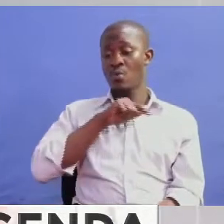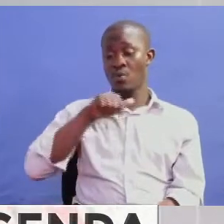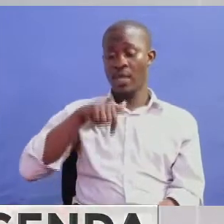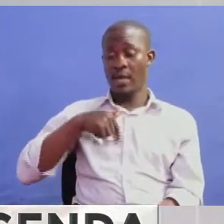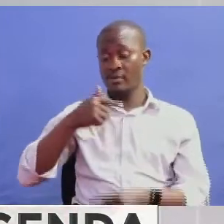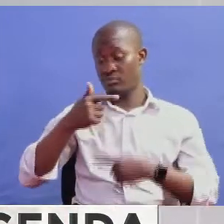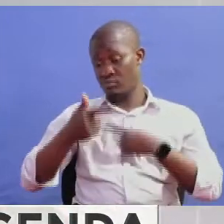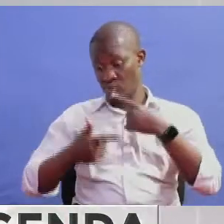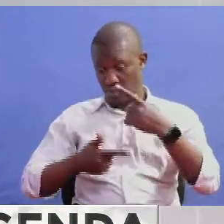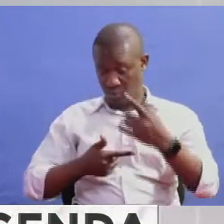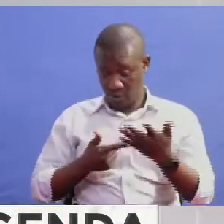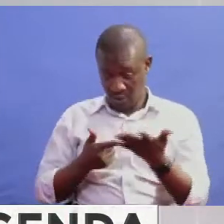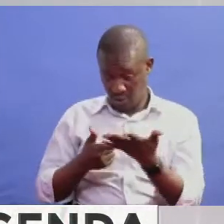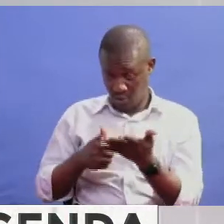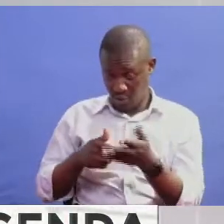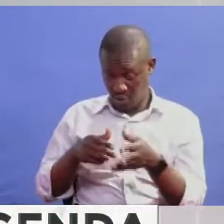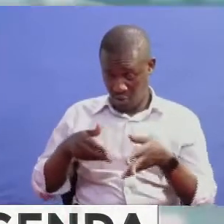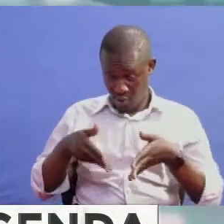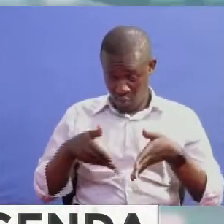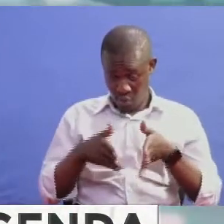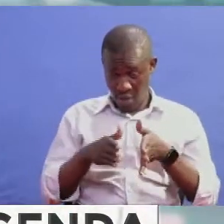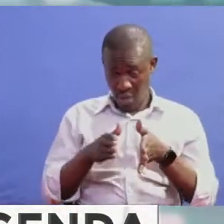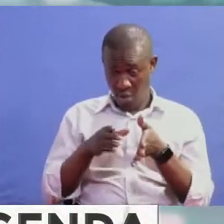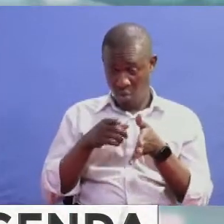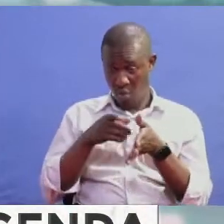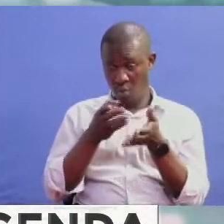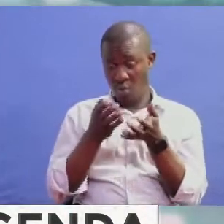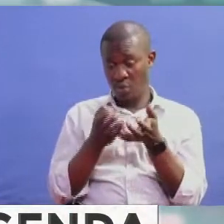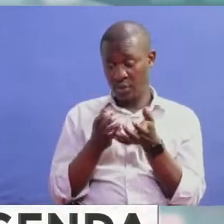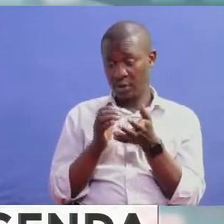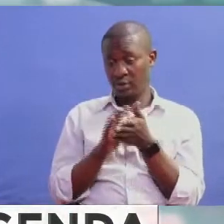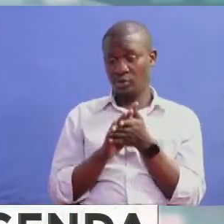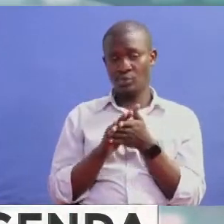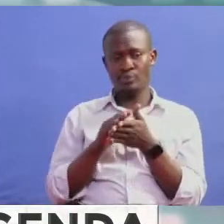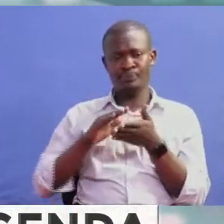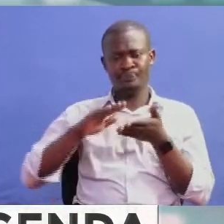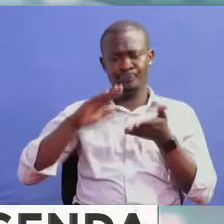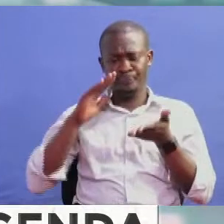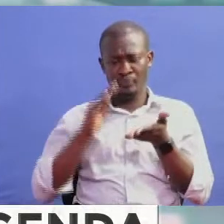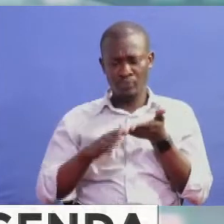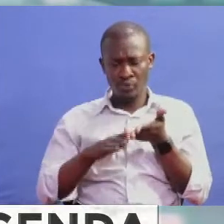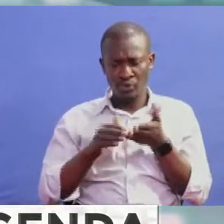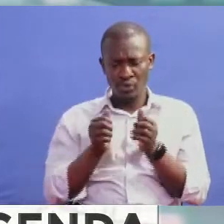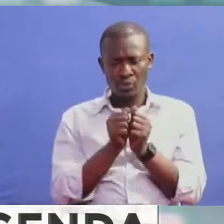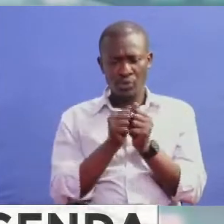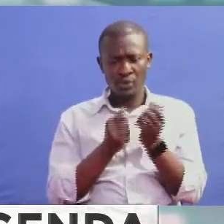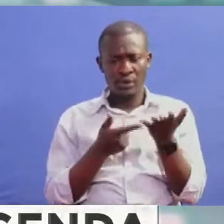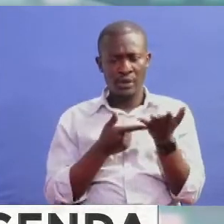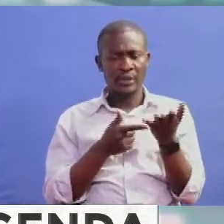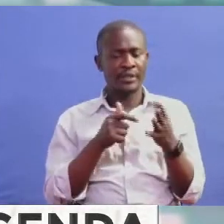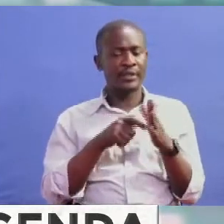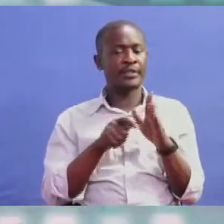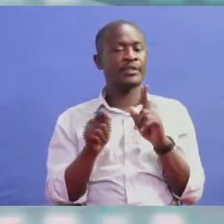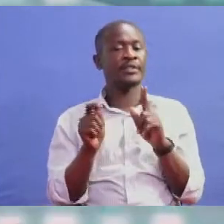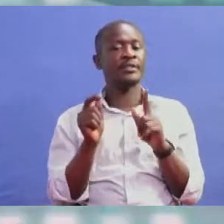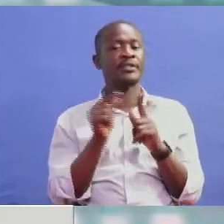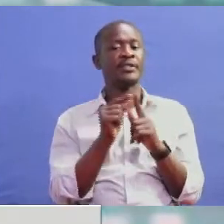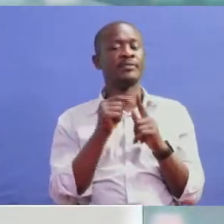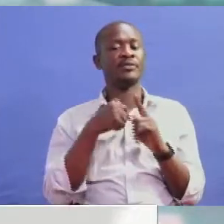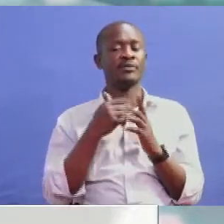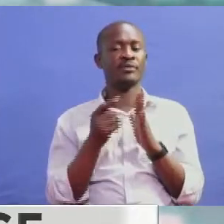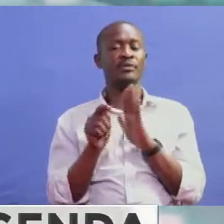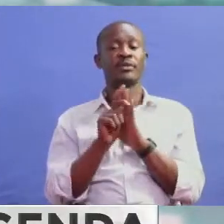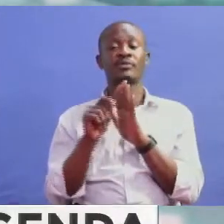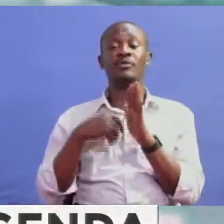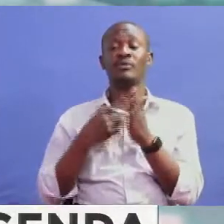route, and we need really to catch up with technology in terms of customer service delivery.